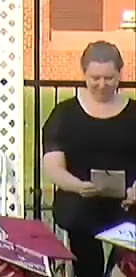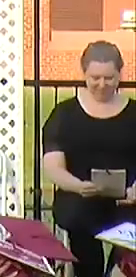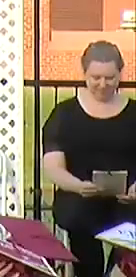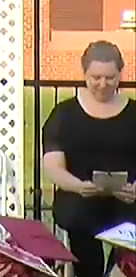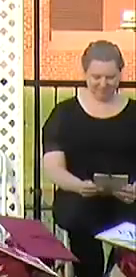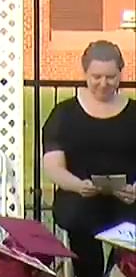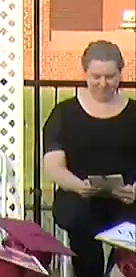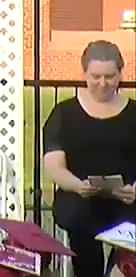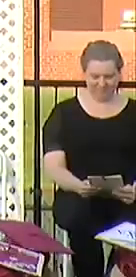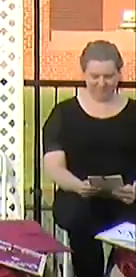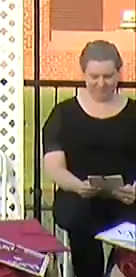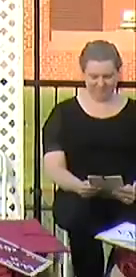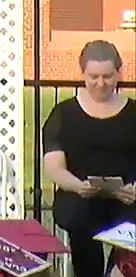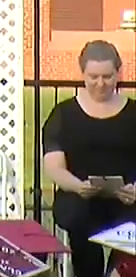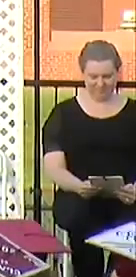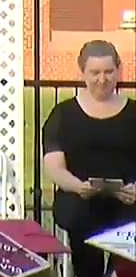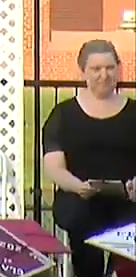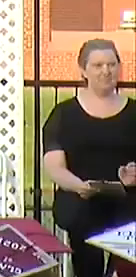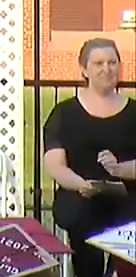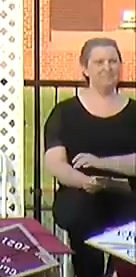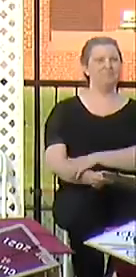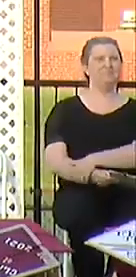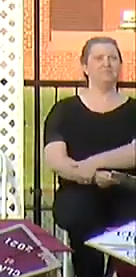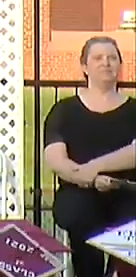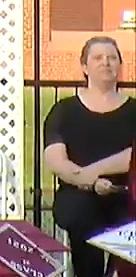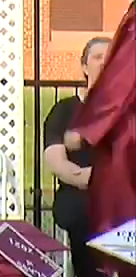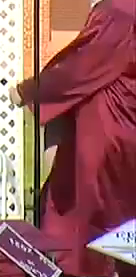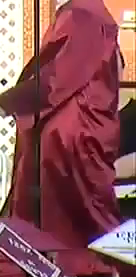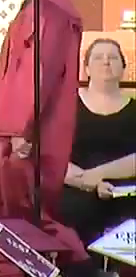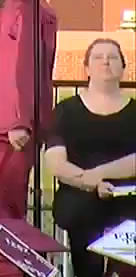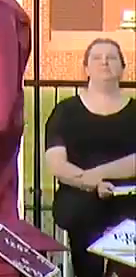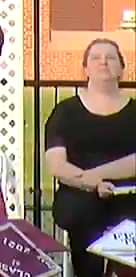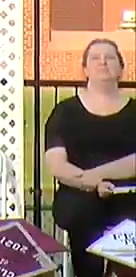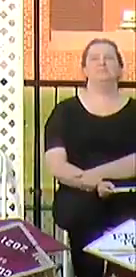Daniel Albert Scripple Toth.